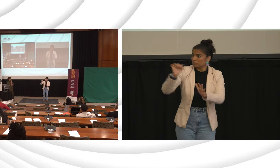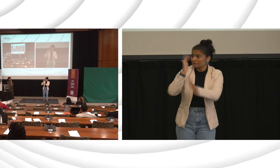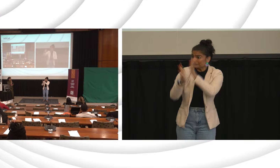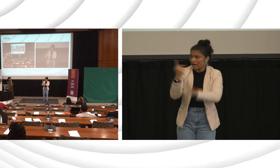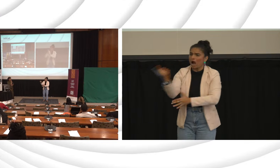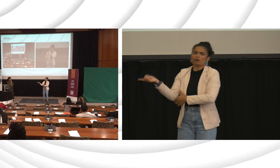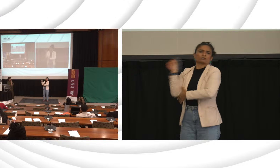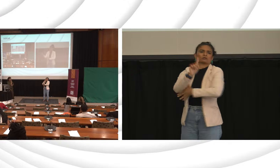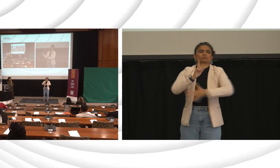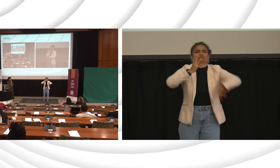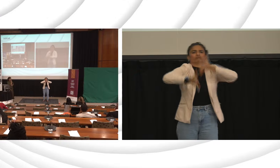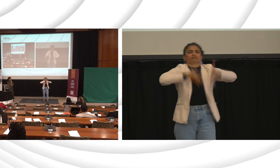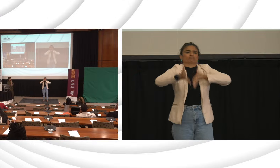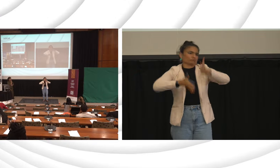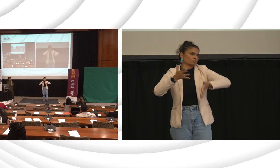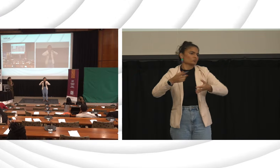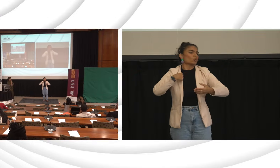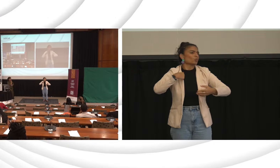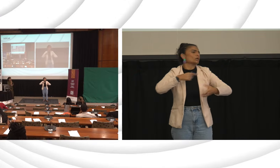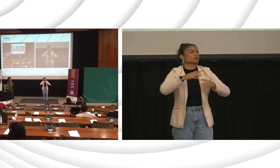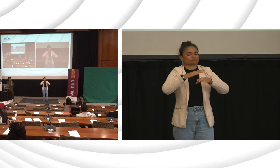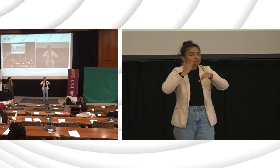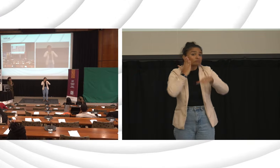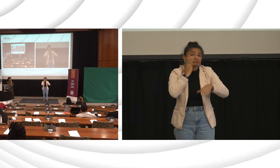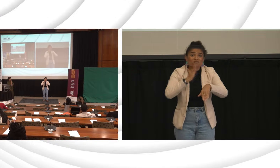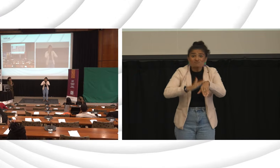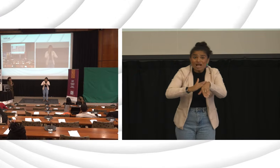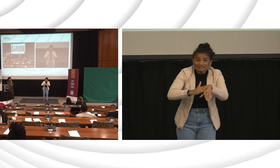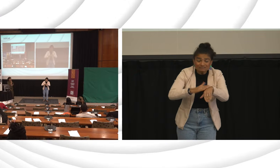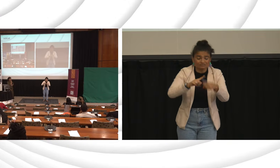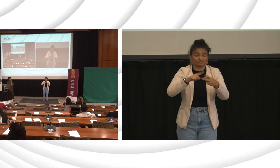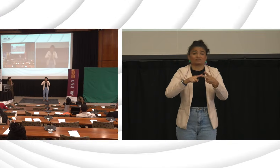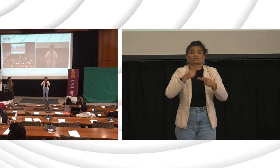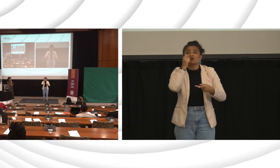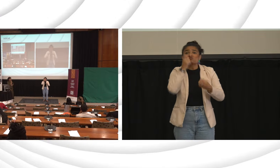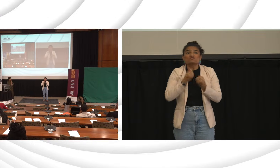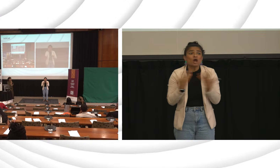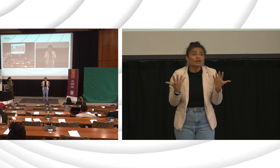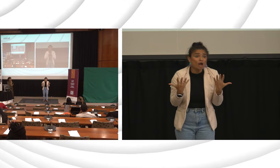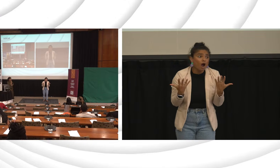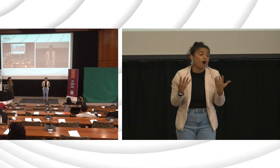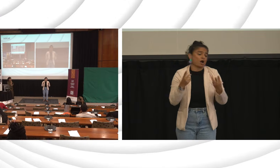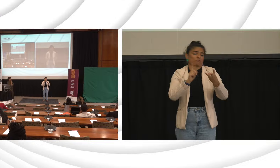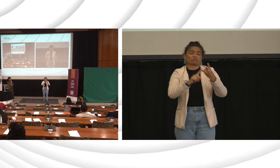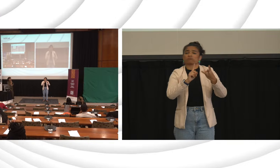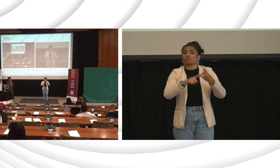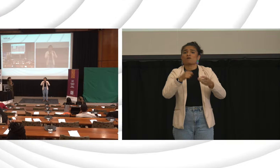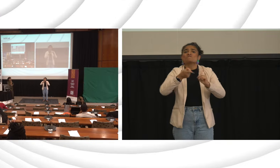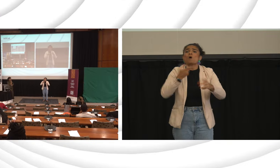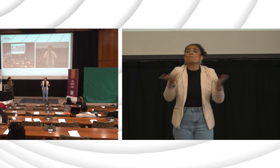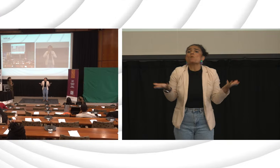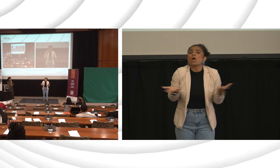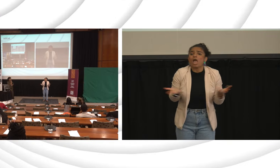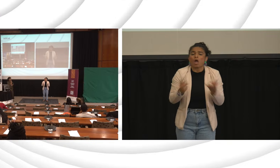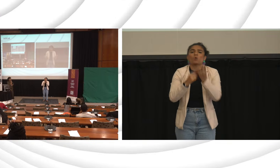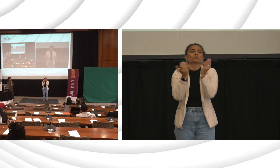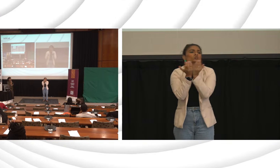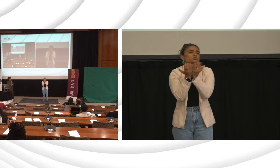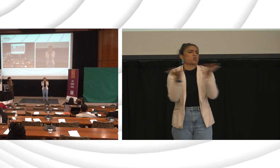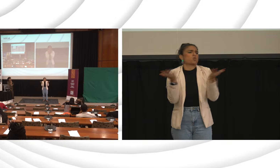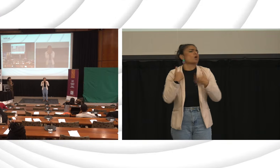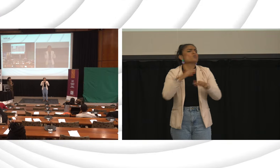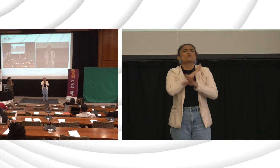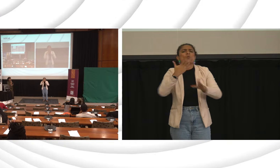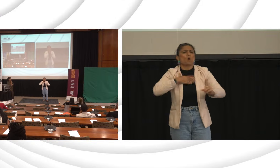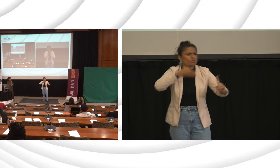in terms of what dialect we want them to prefer to use. We've used different ethnicities, different